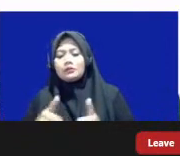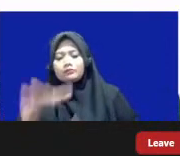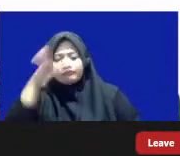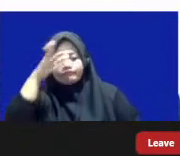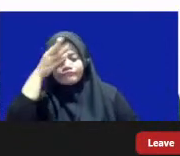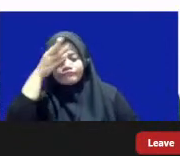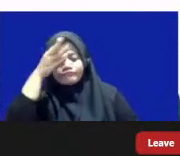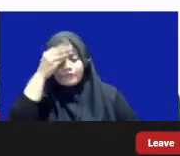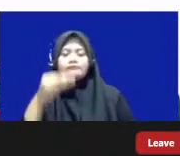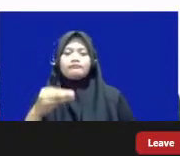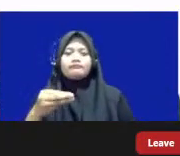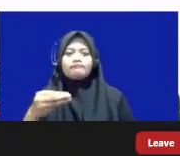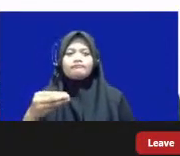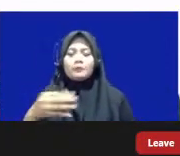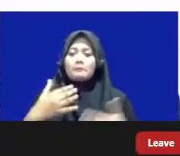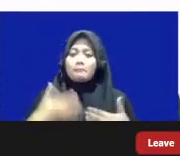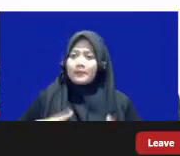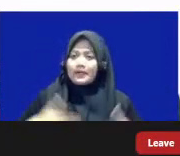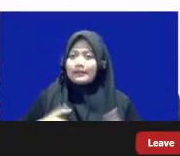hopeful about